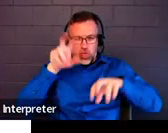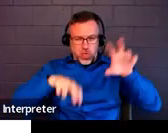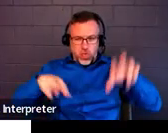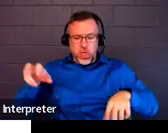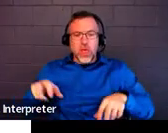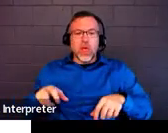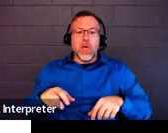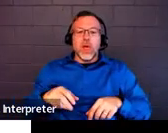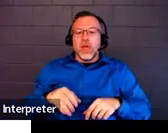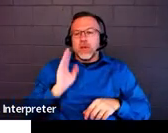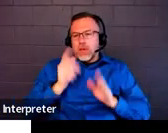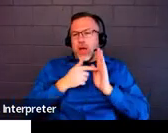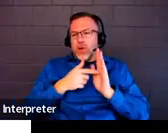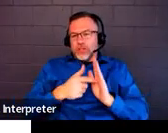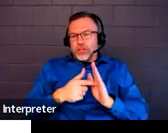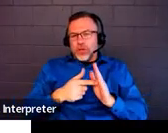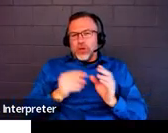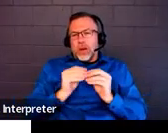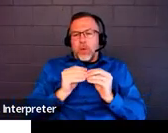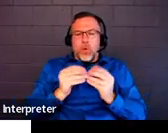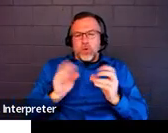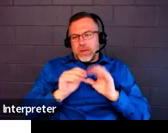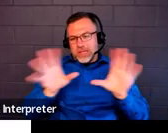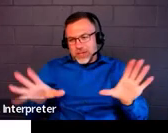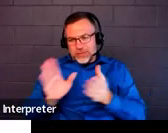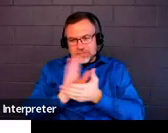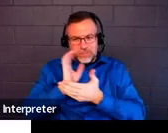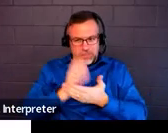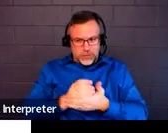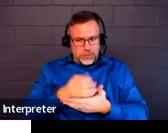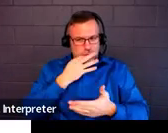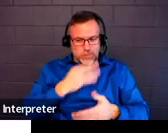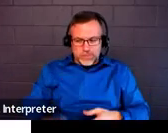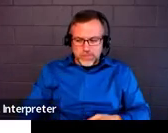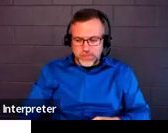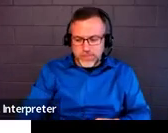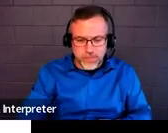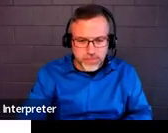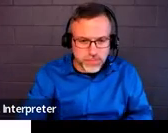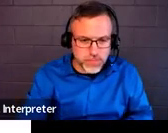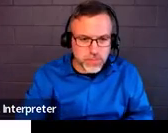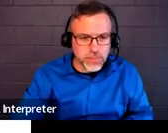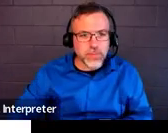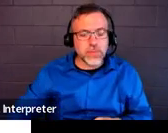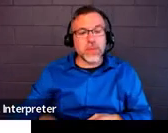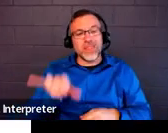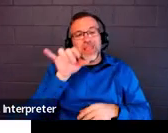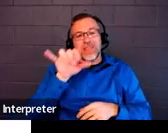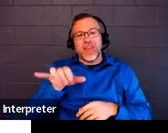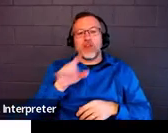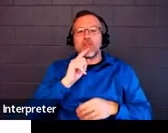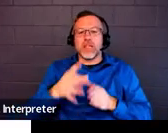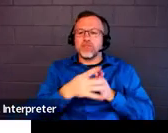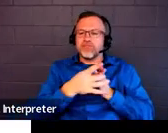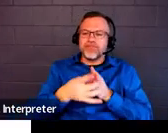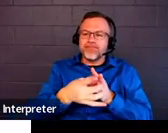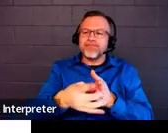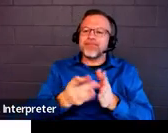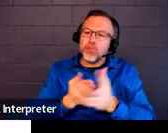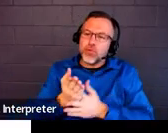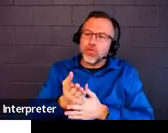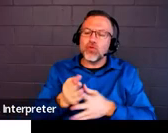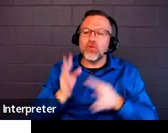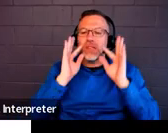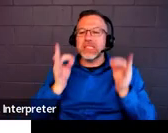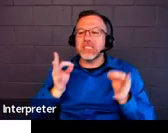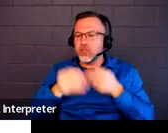going to show in a couple of slides. But this guides the IEP team through the decision-making process to see whether